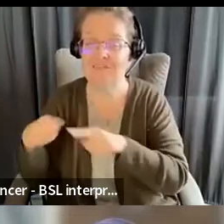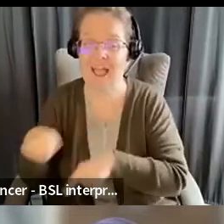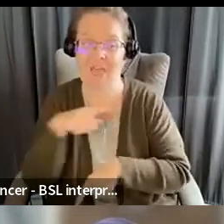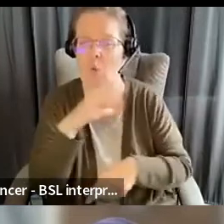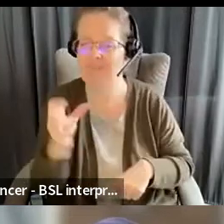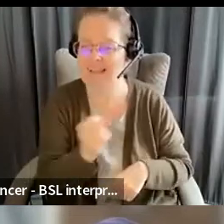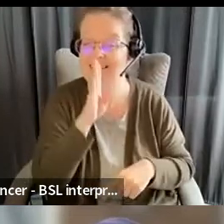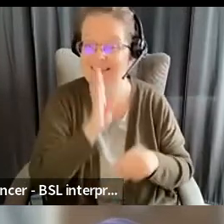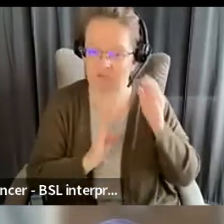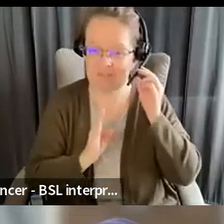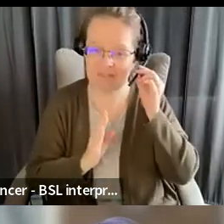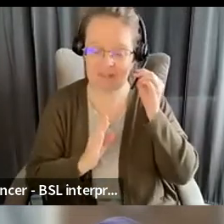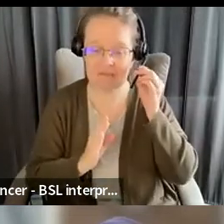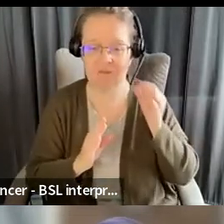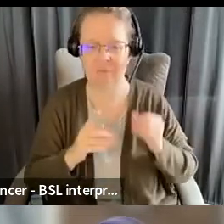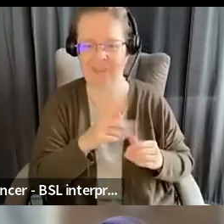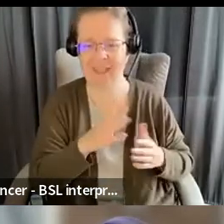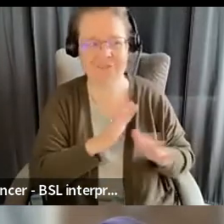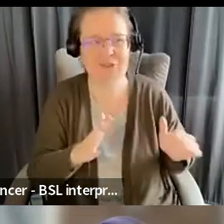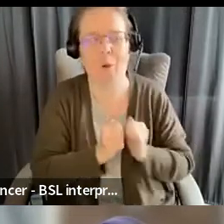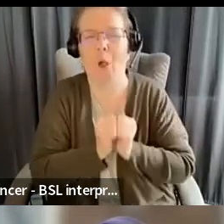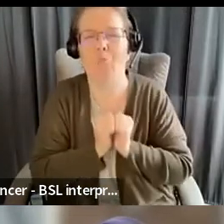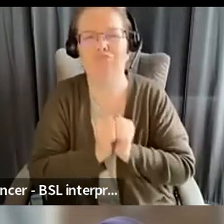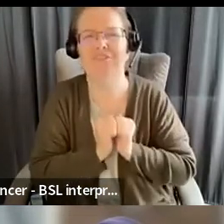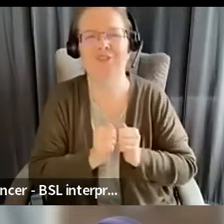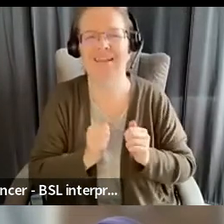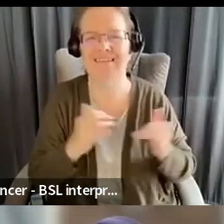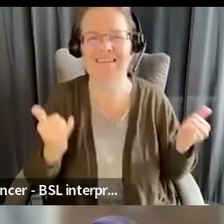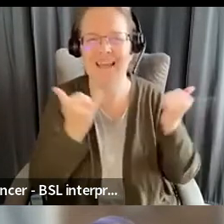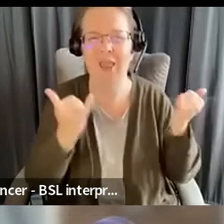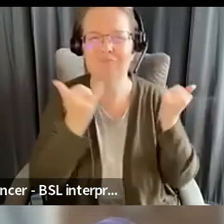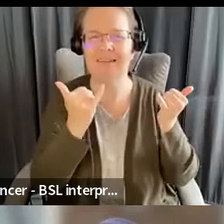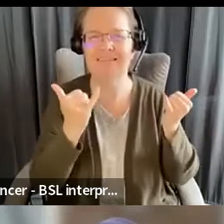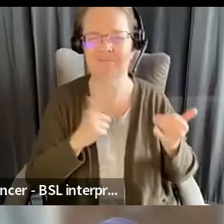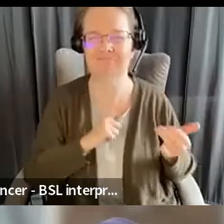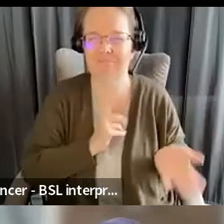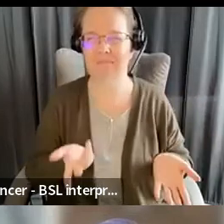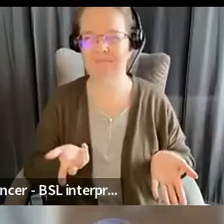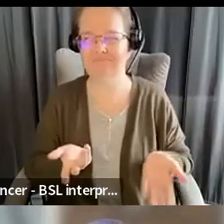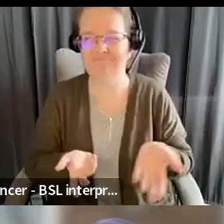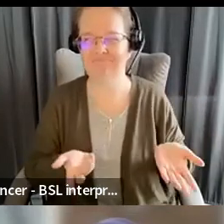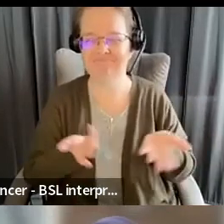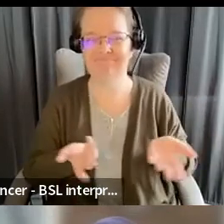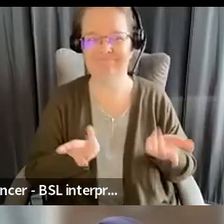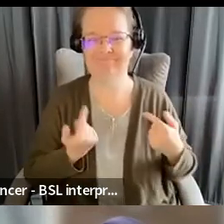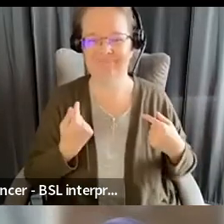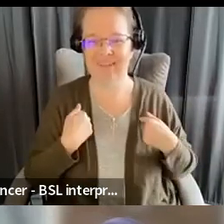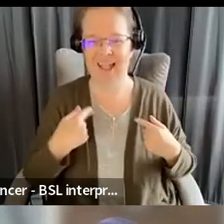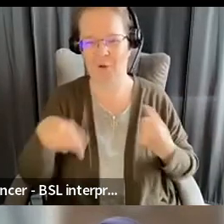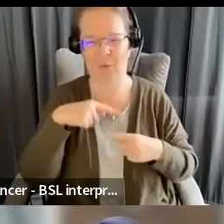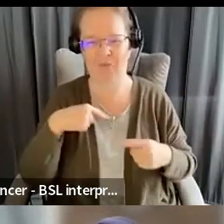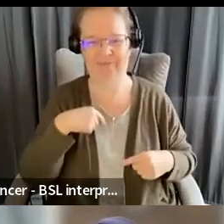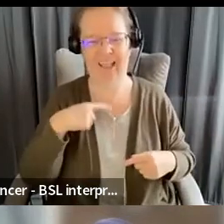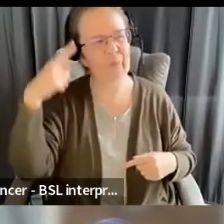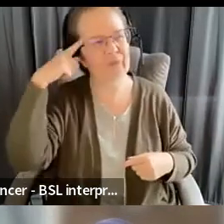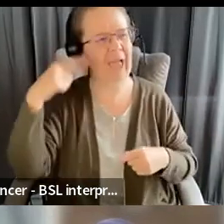taken seriously and even appreciated and celebrated, because, you know, some minds are different, so we don't think